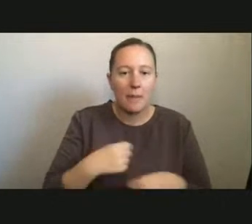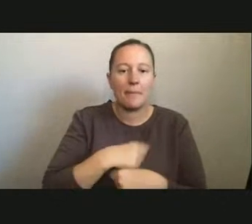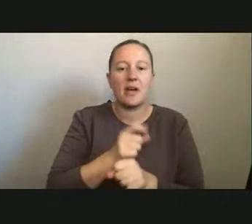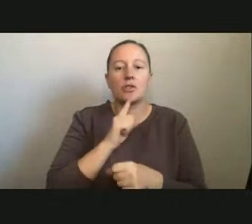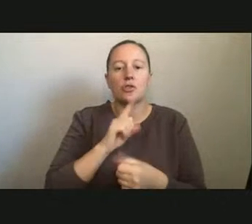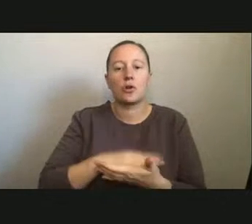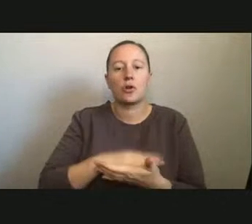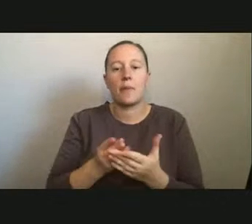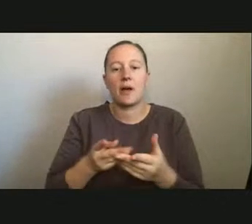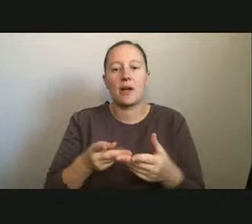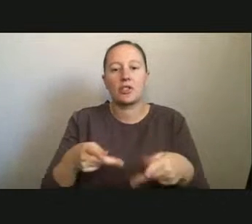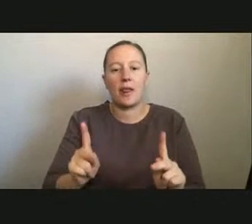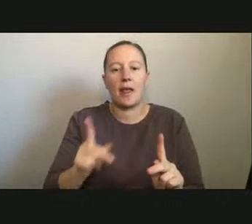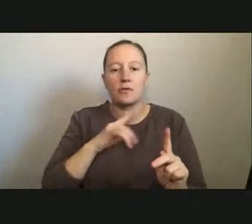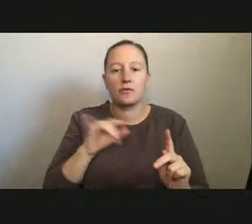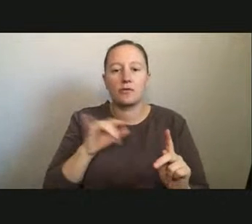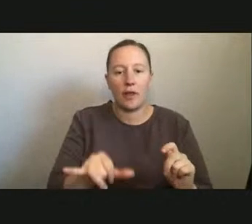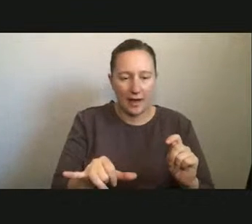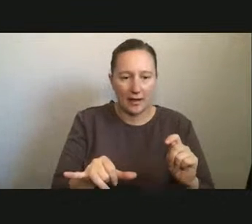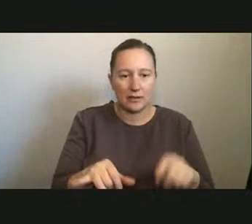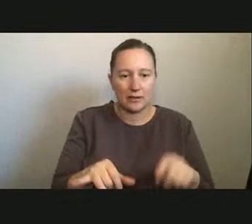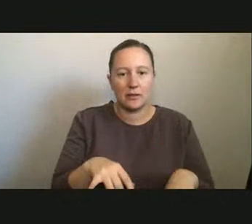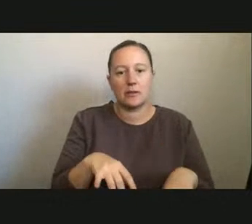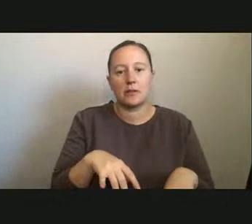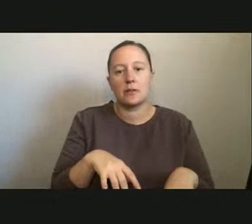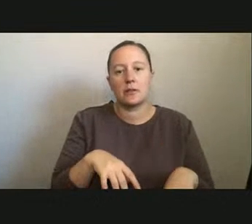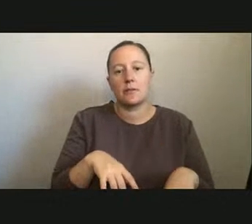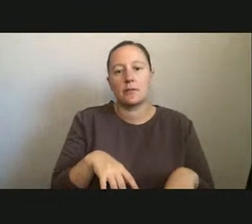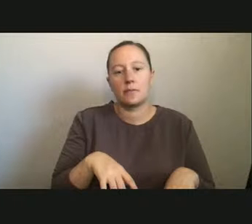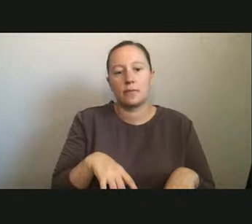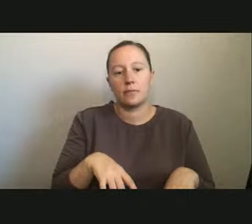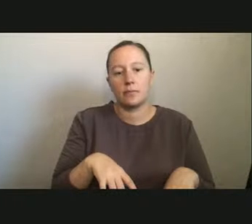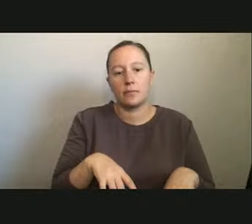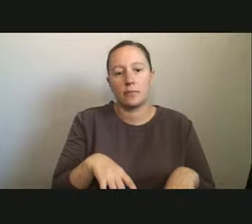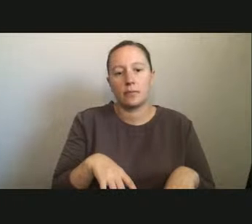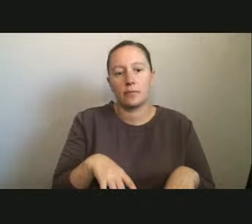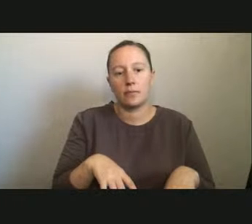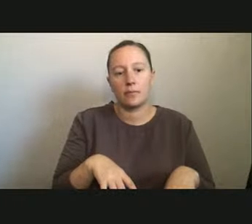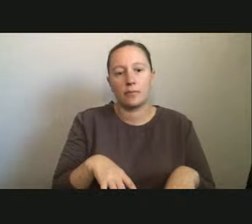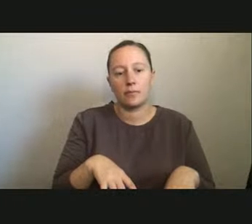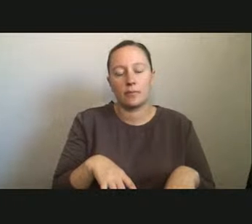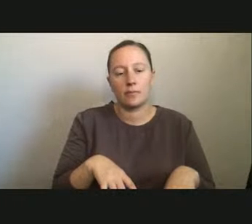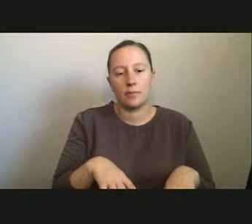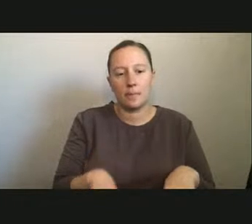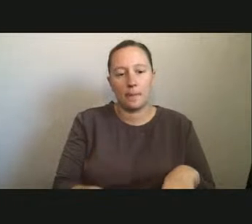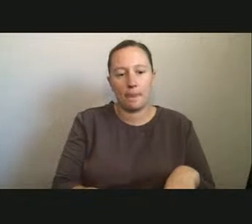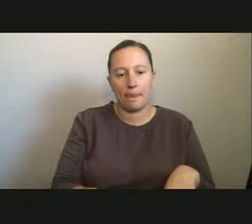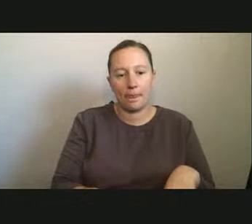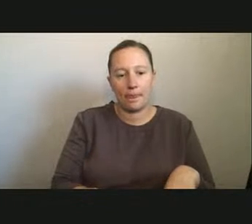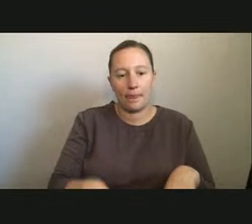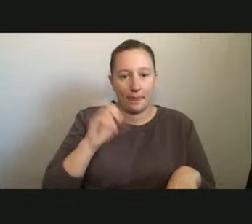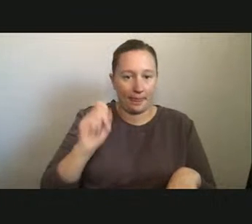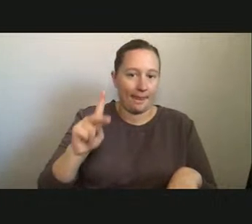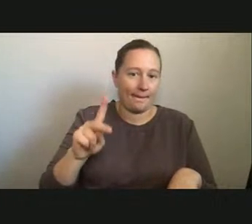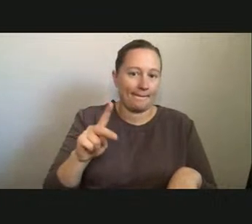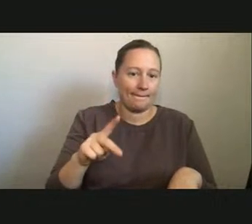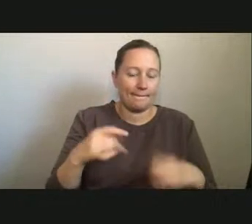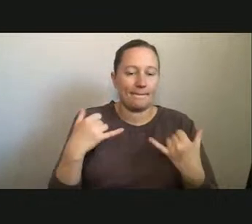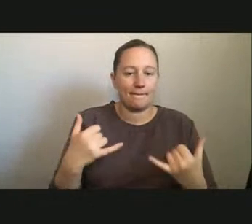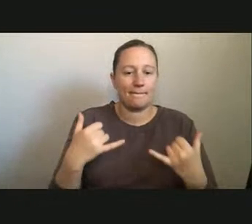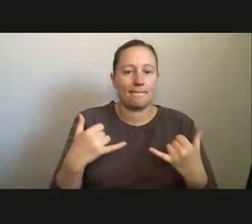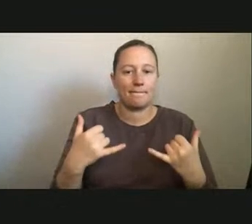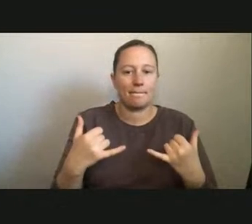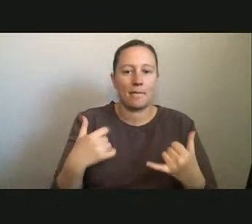I encourage you to work with your institutional officials and your program officer on that. Okay. So now that